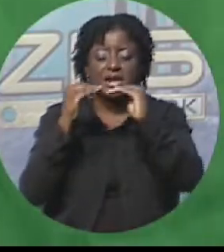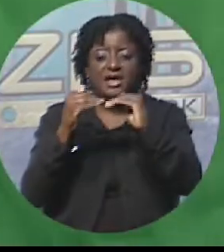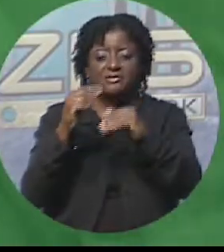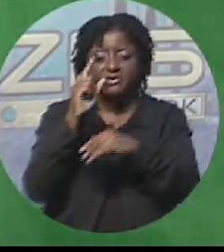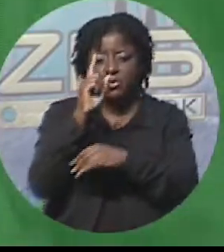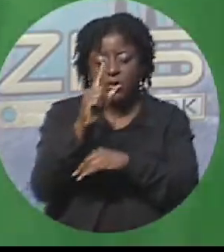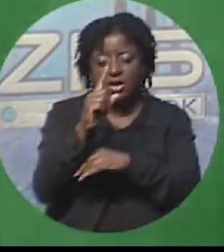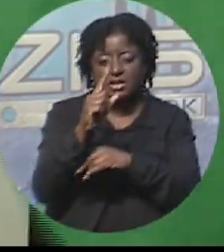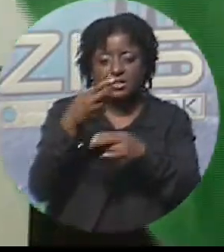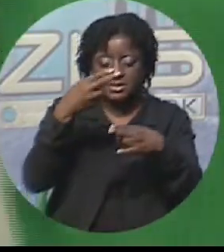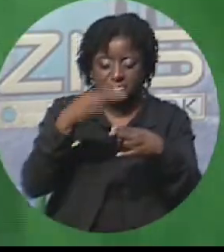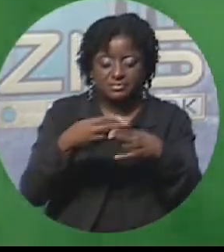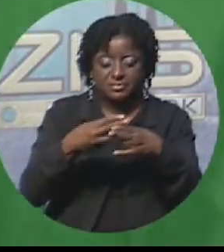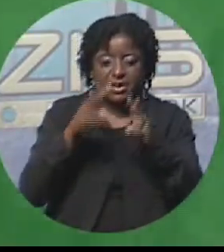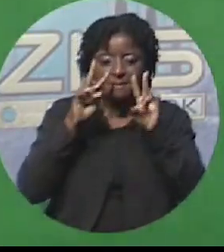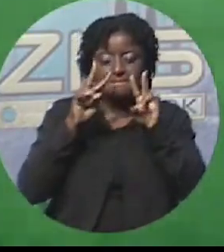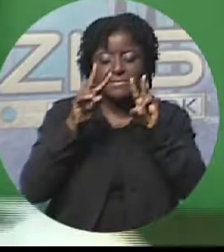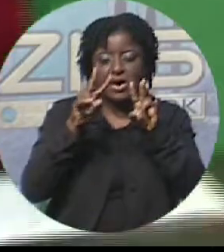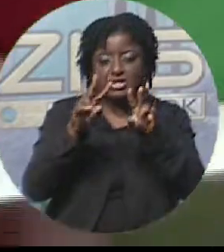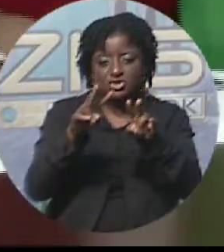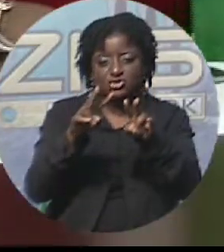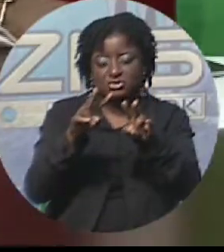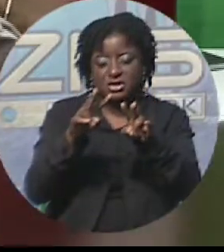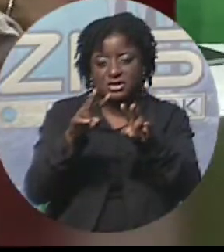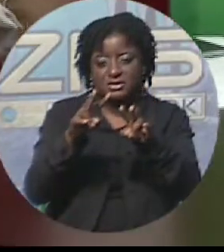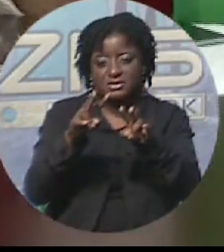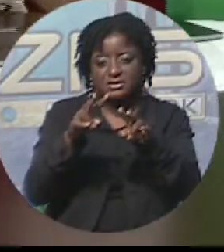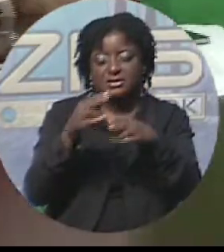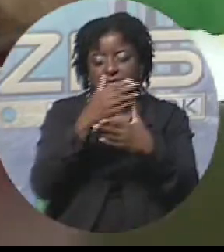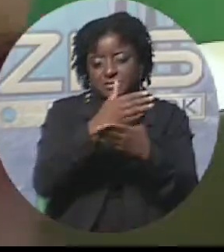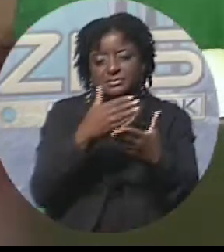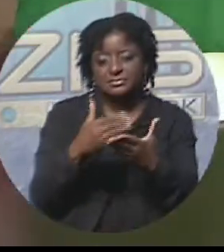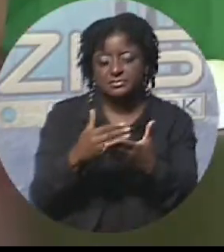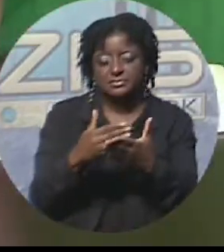monitoring. So once people see this green flag up, we know that we're in the